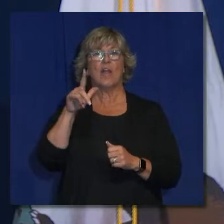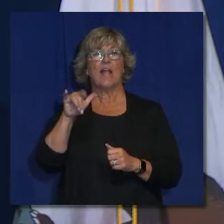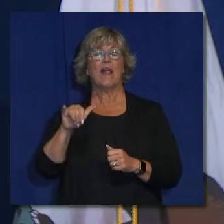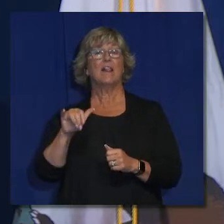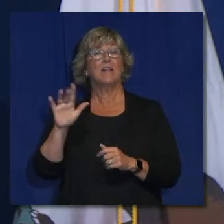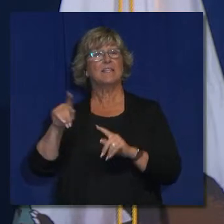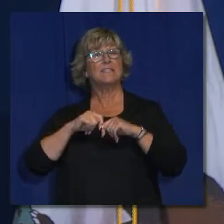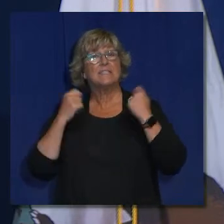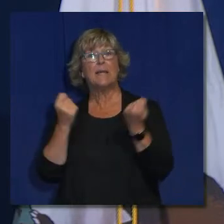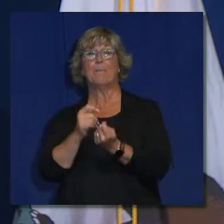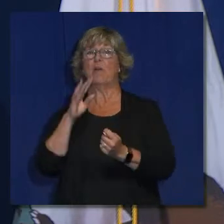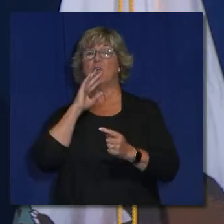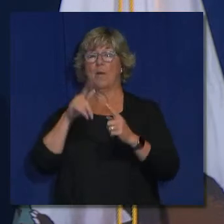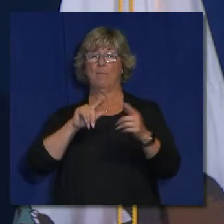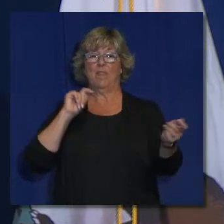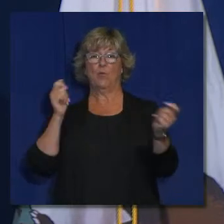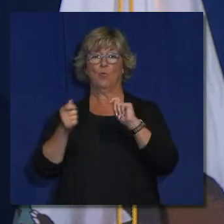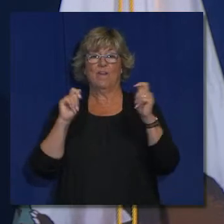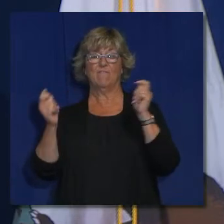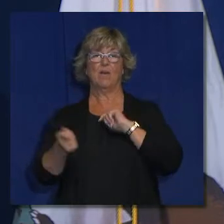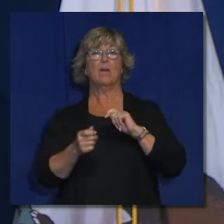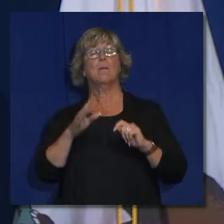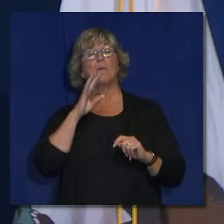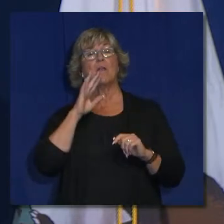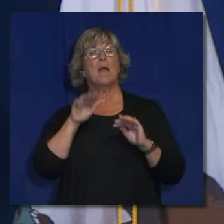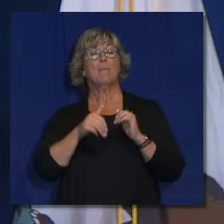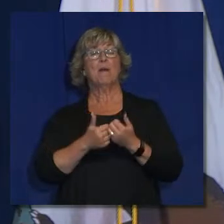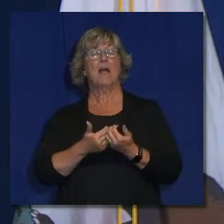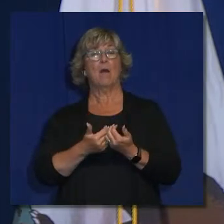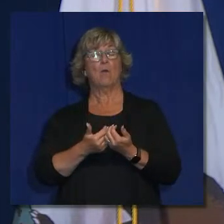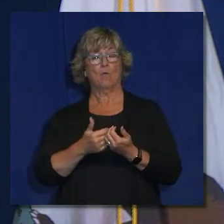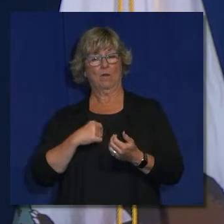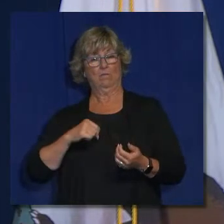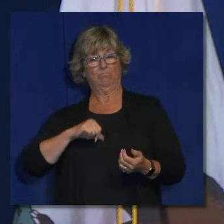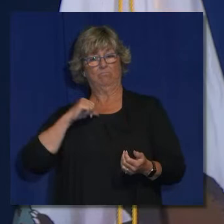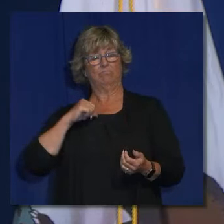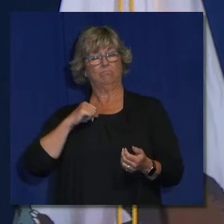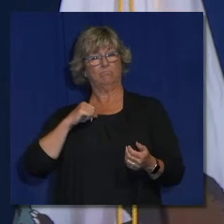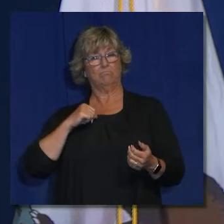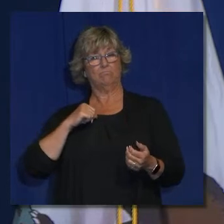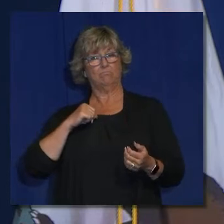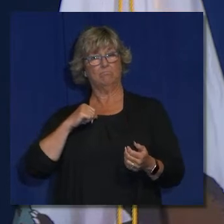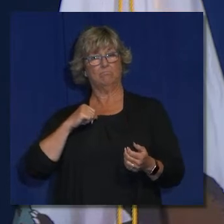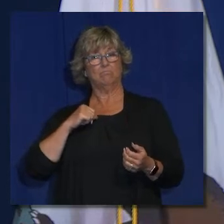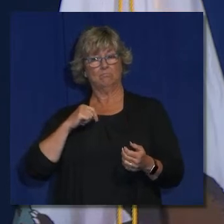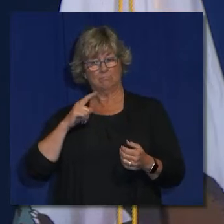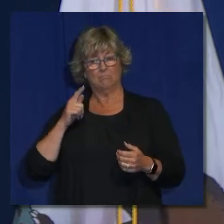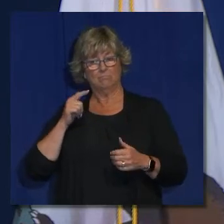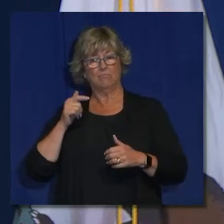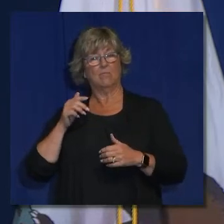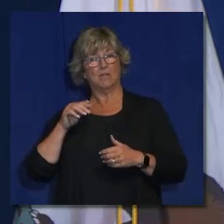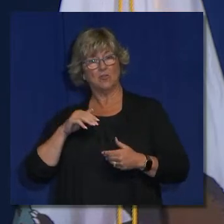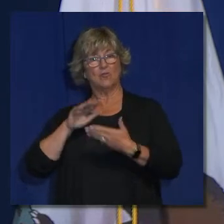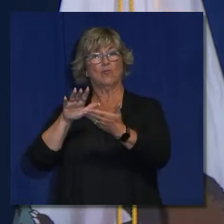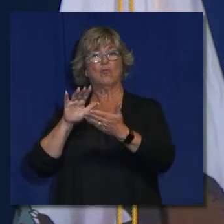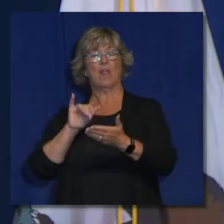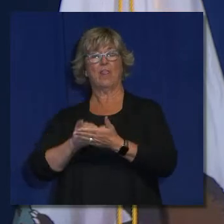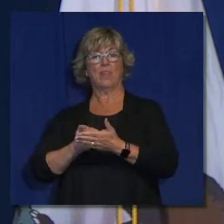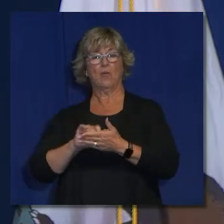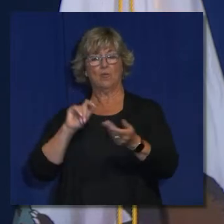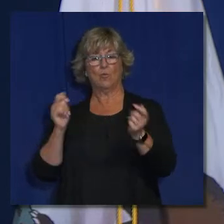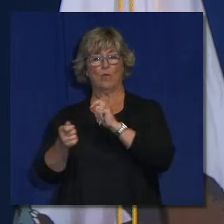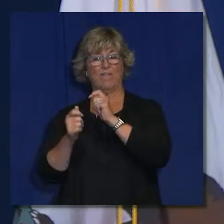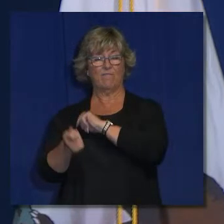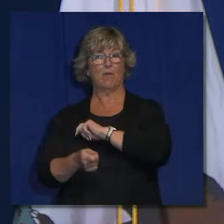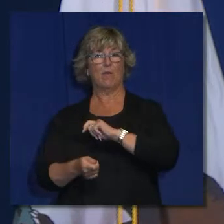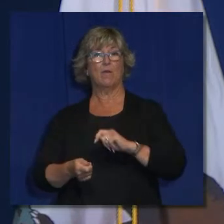talk more about those reforms and talk more about how CalAIM looks to aggressively address those reforms in real time. So it's